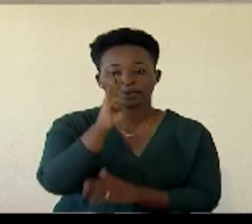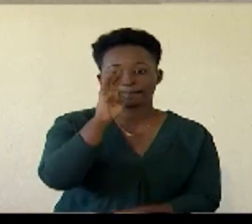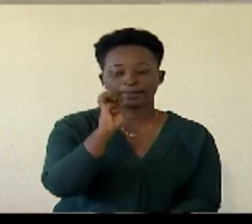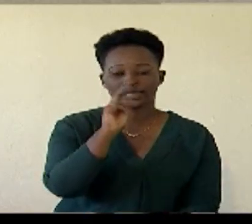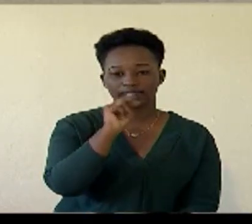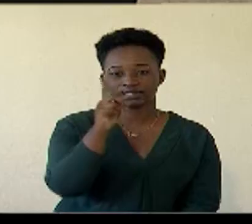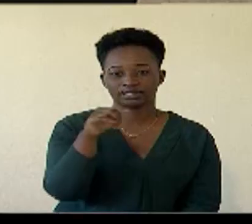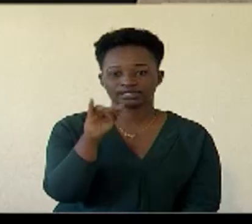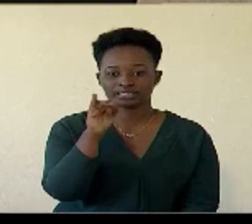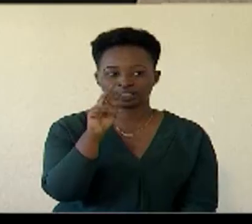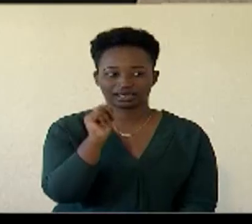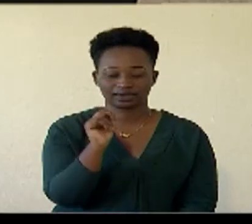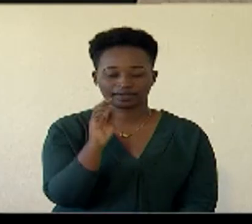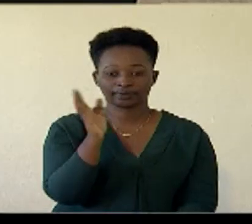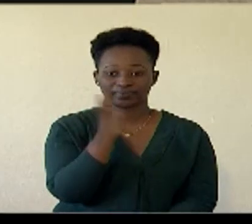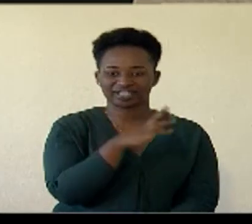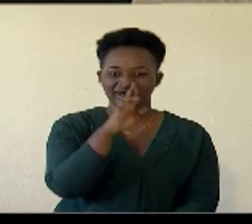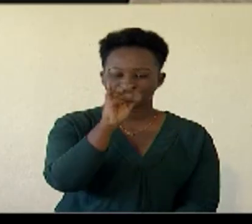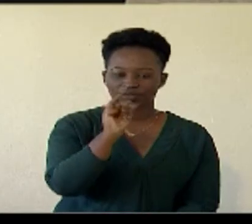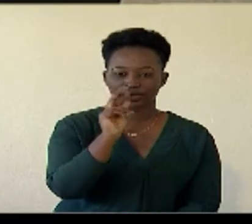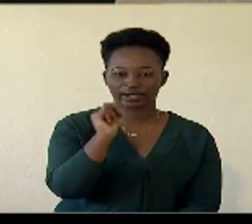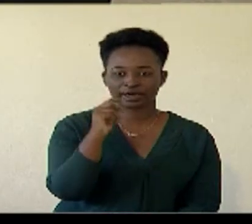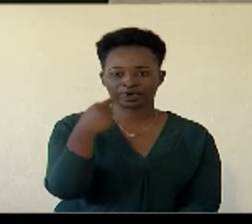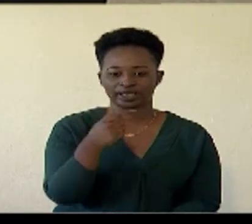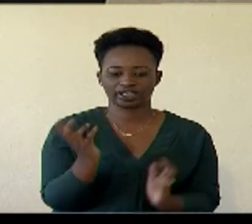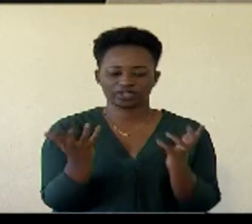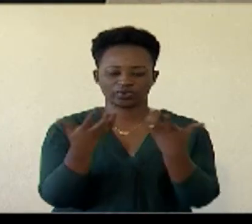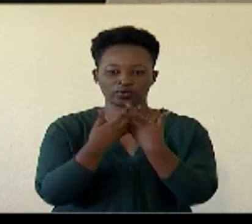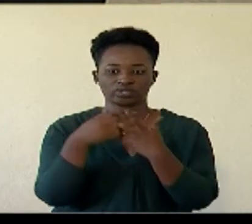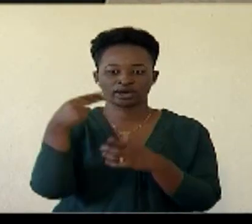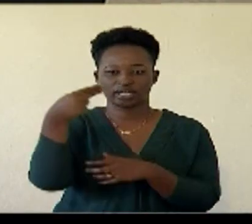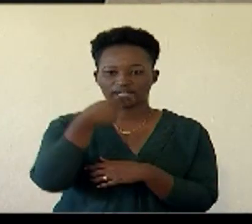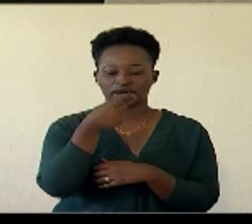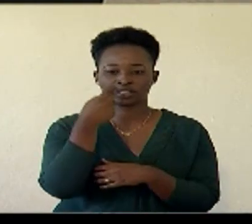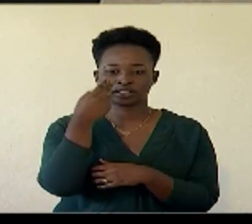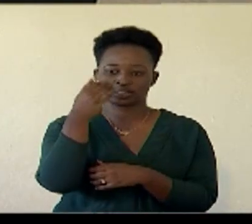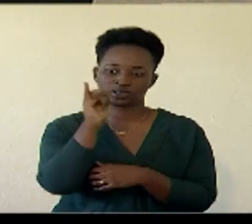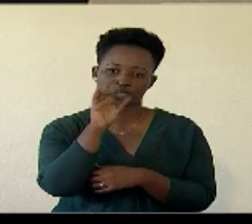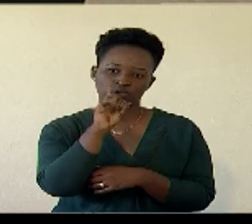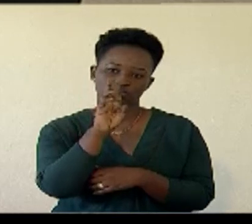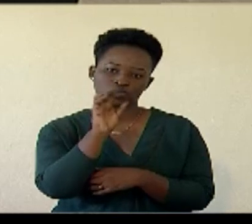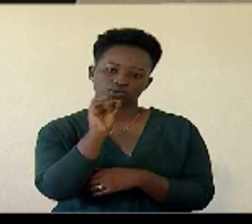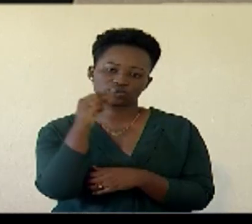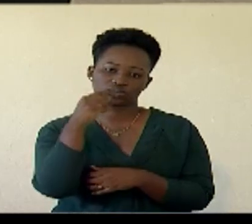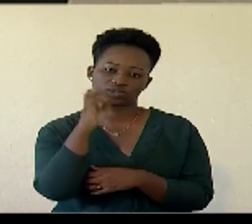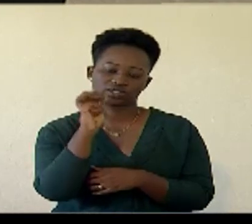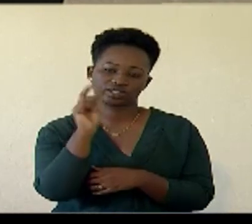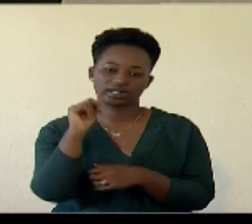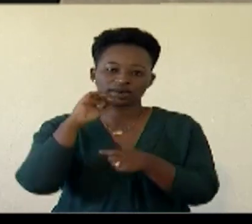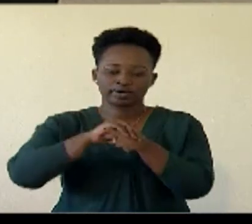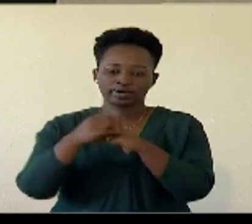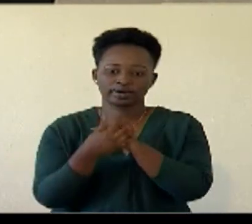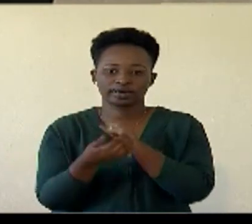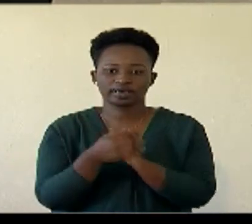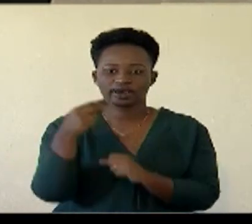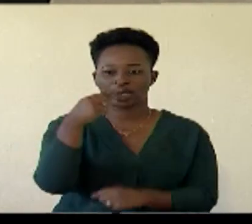benzene ring outweighs the hydrogen bonding that is formed. It forms the hydrogen bonding.